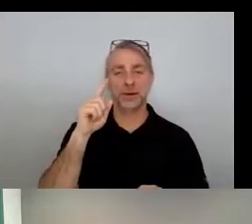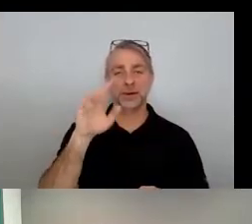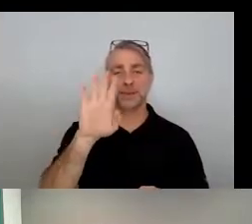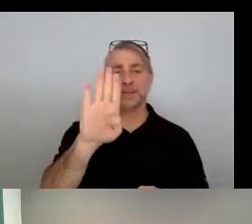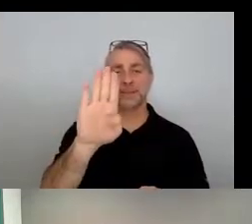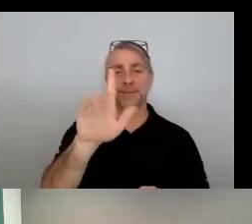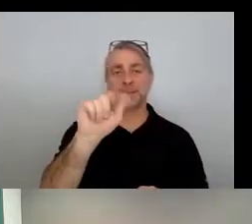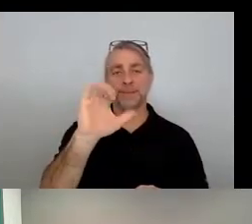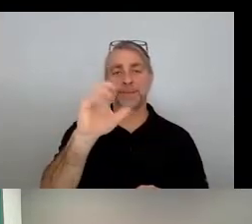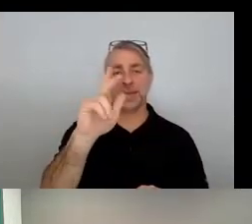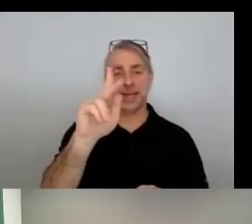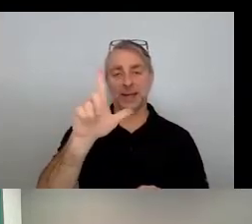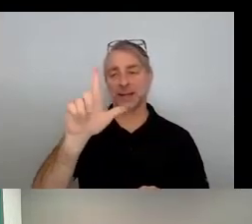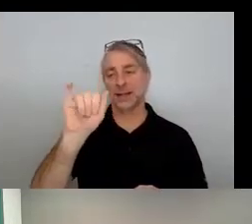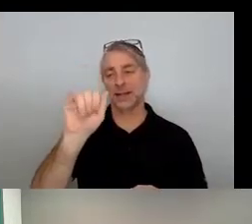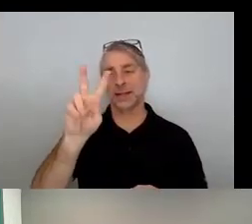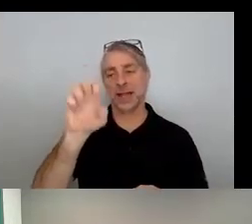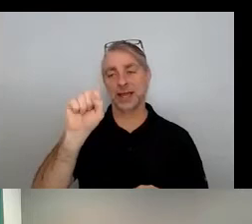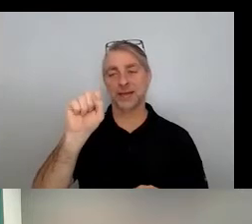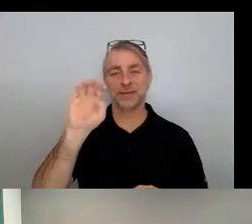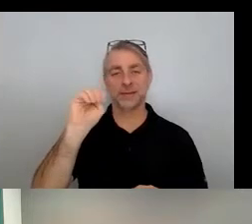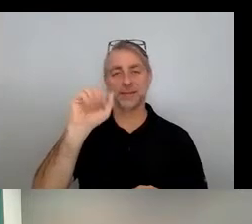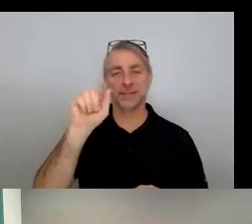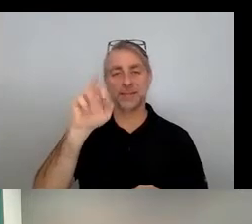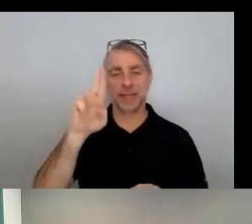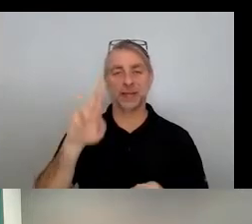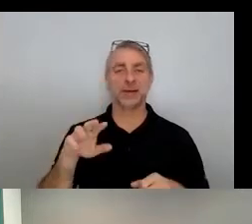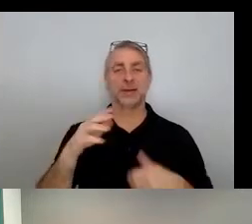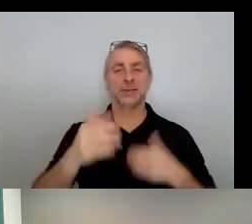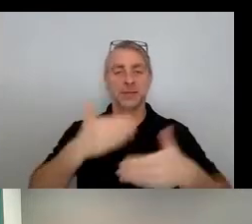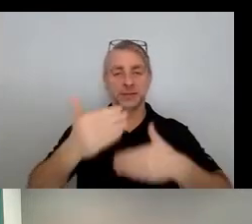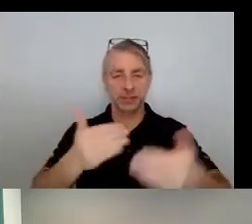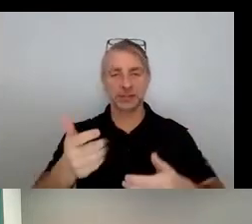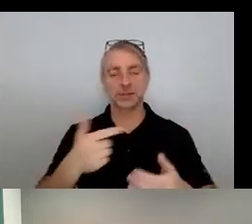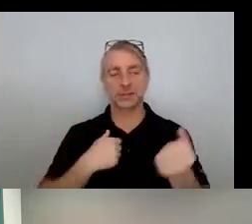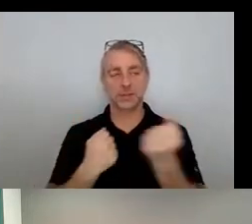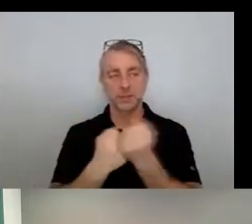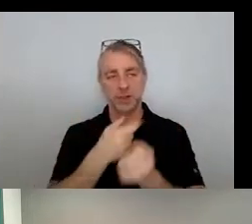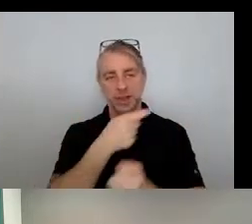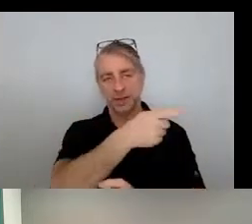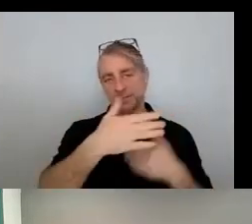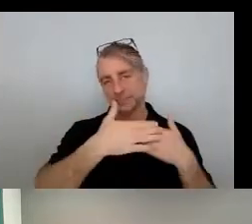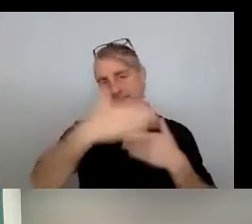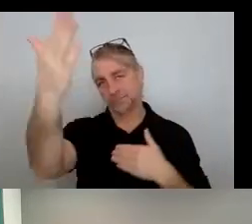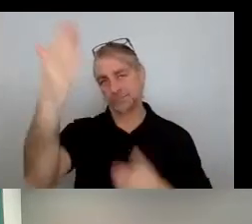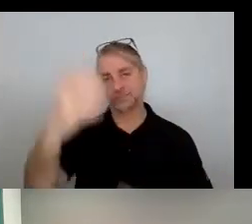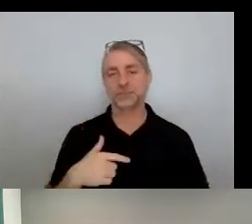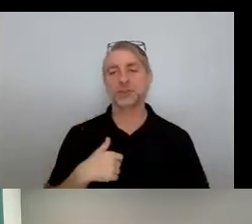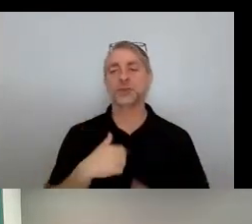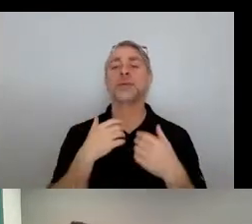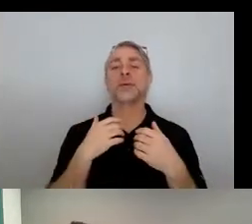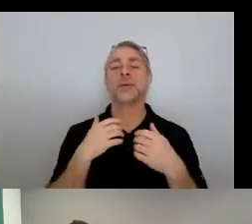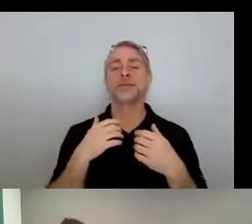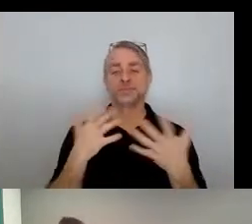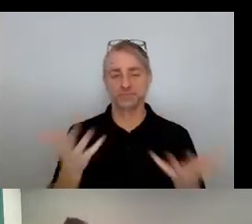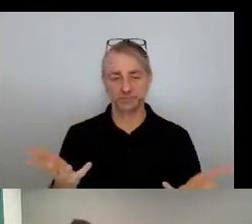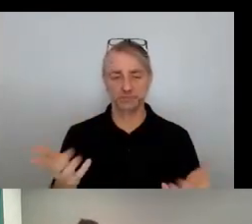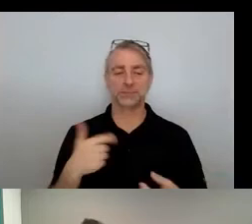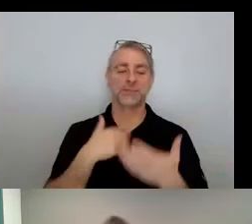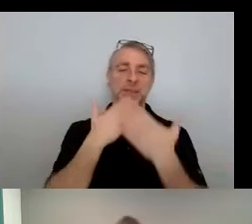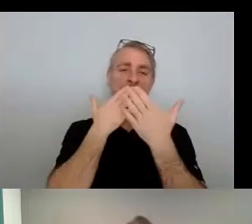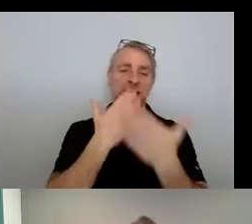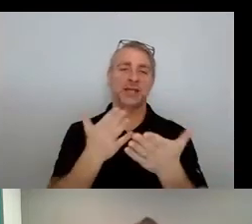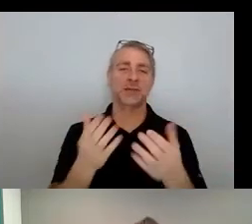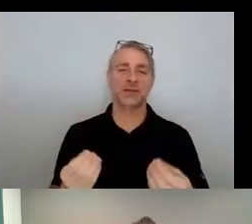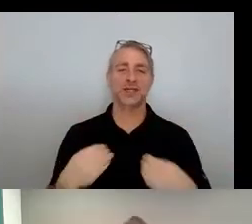movement, and I stand with them through and through. So with that, thank you for allowing me a minute